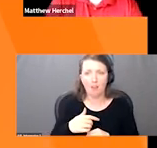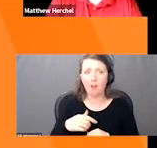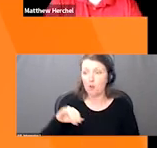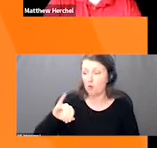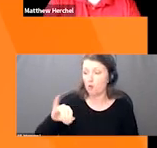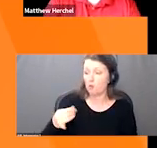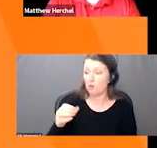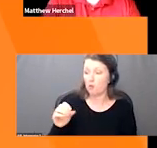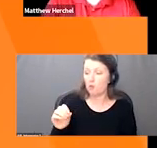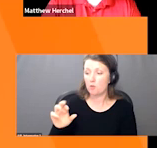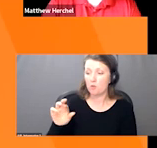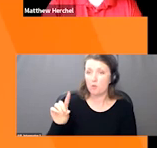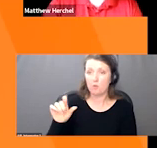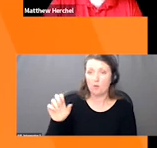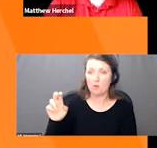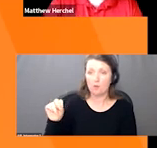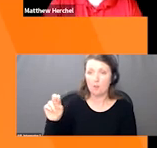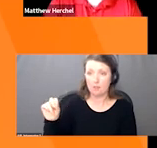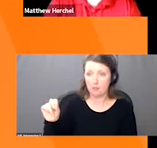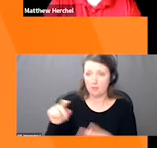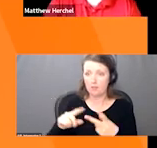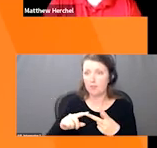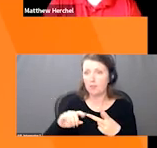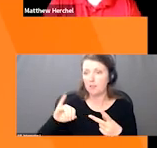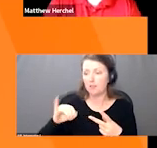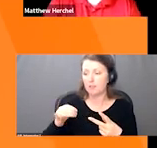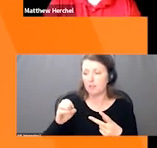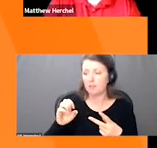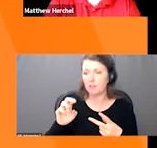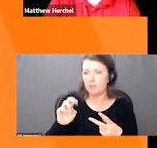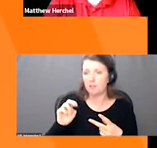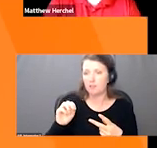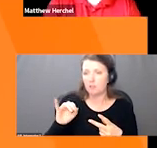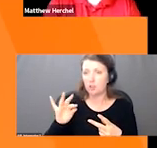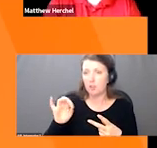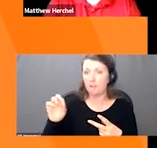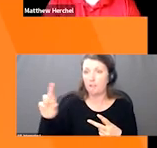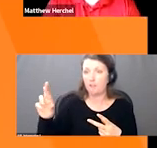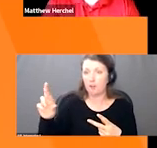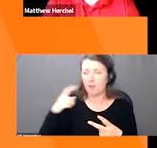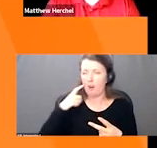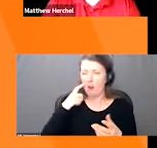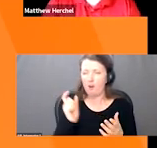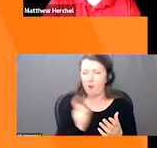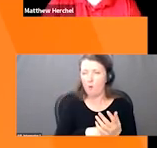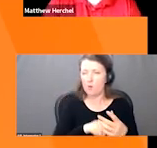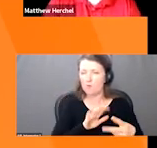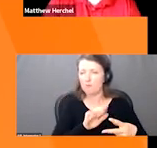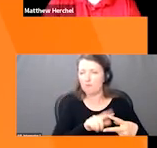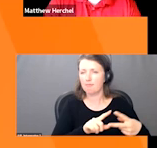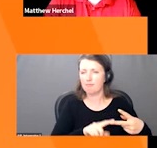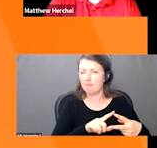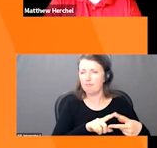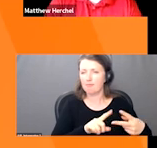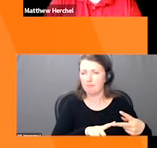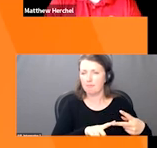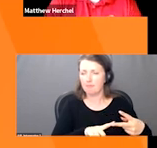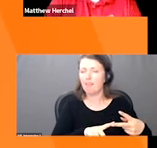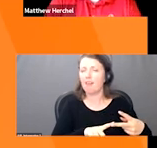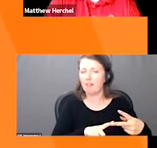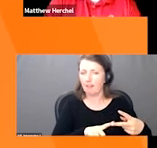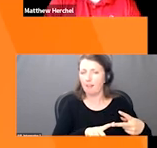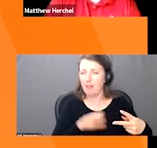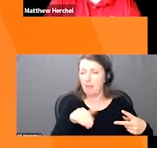and Jennifer, this next slide is for you, actually. What you'll notice is everyone else in chat had